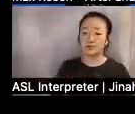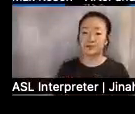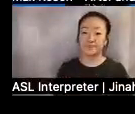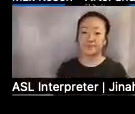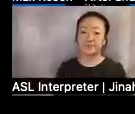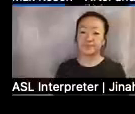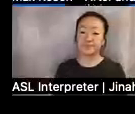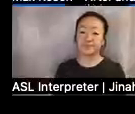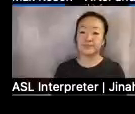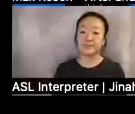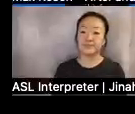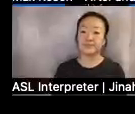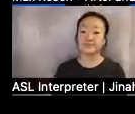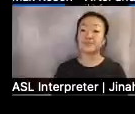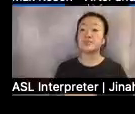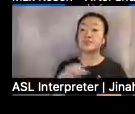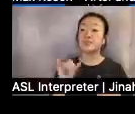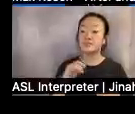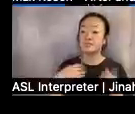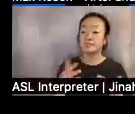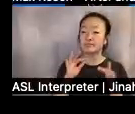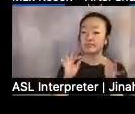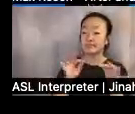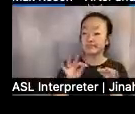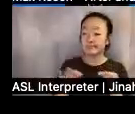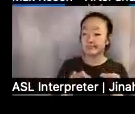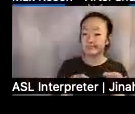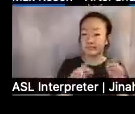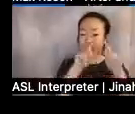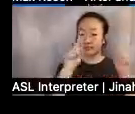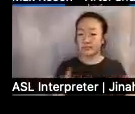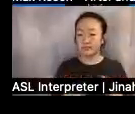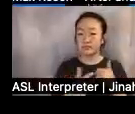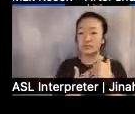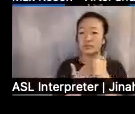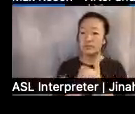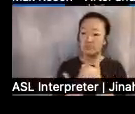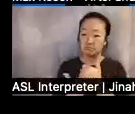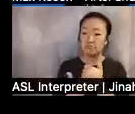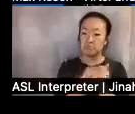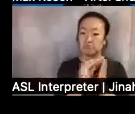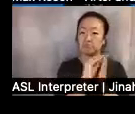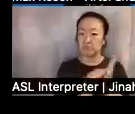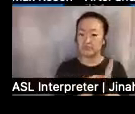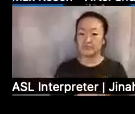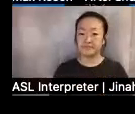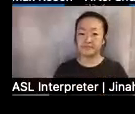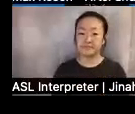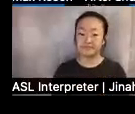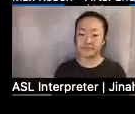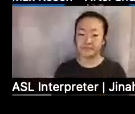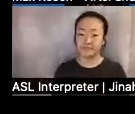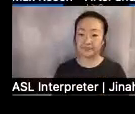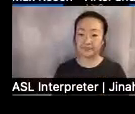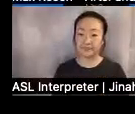Great. So we also provide a few definitions throughout this form to help you filling out or completing the